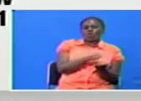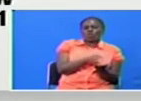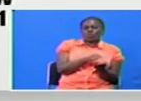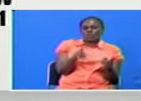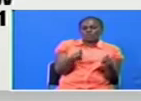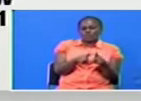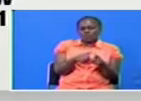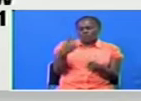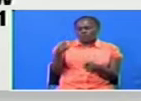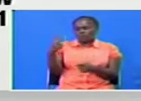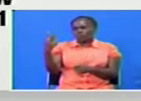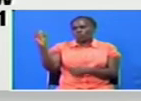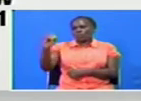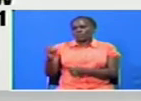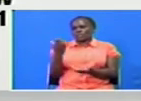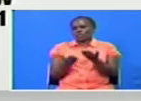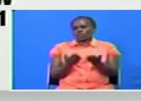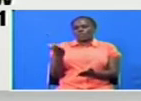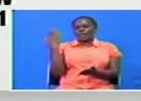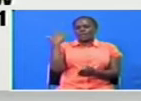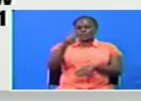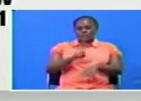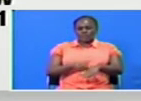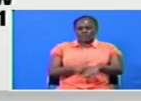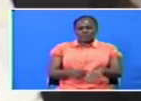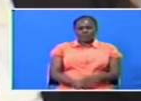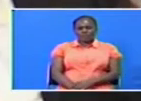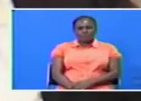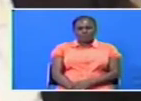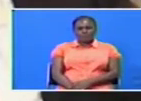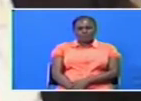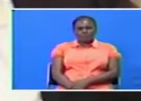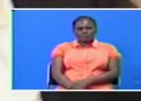at 1.2% compared to last quarter.